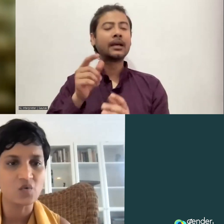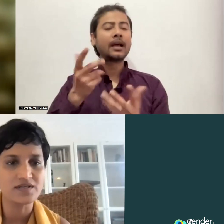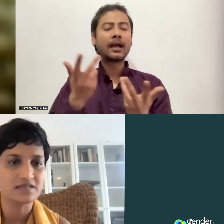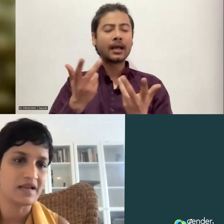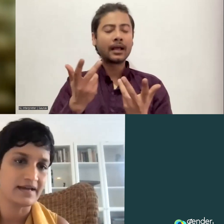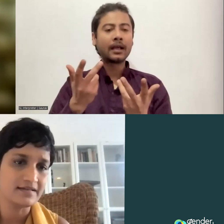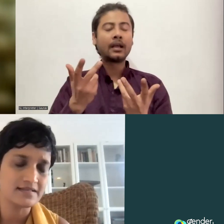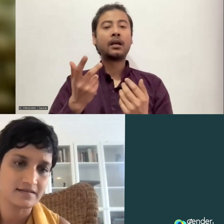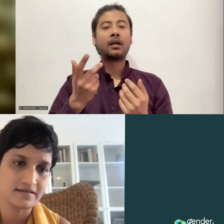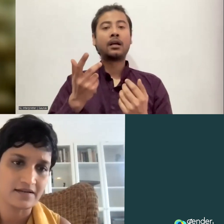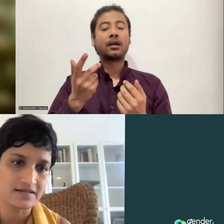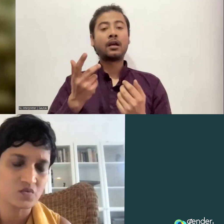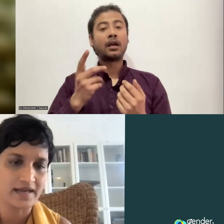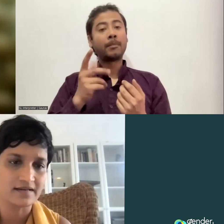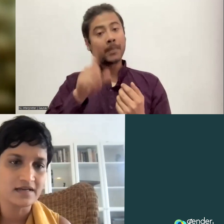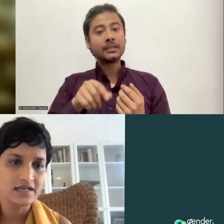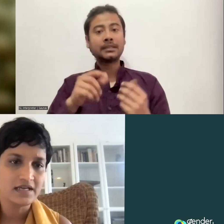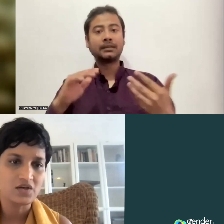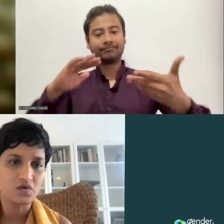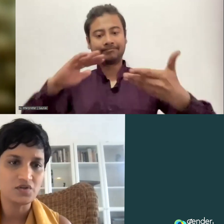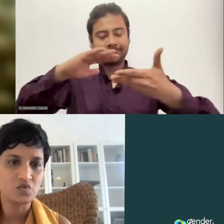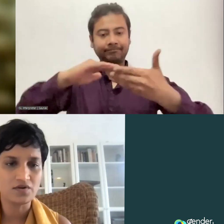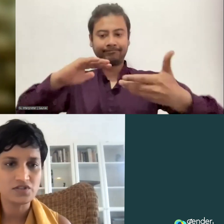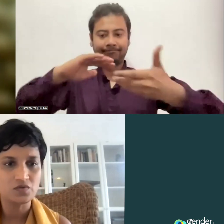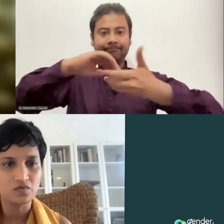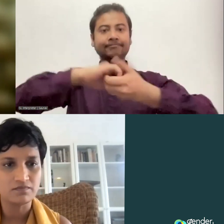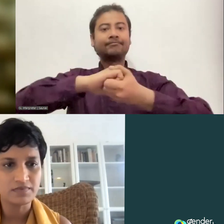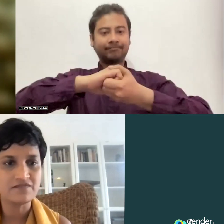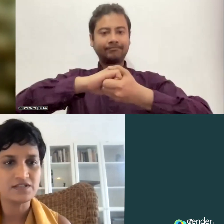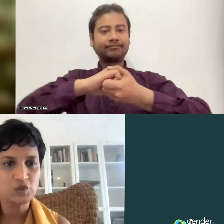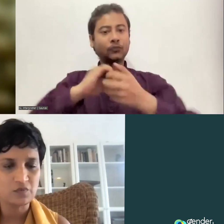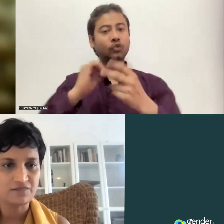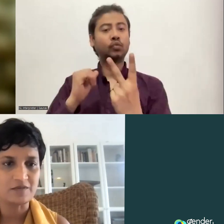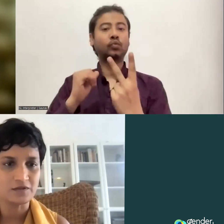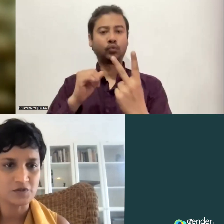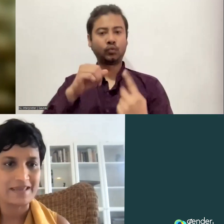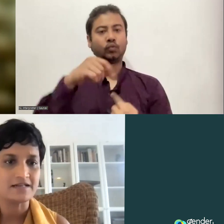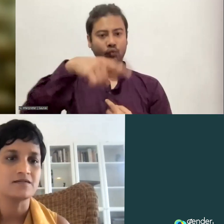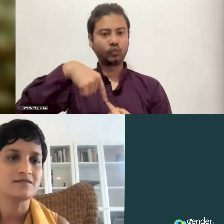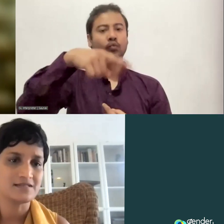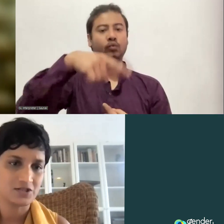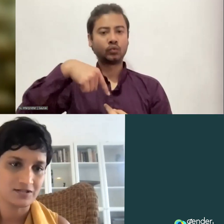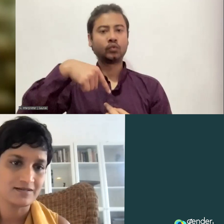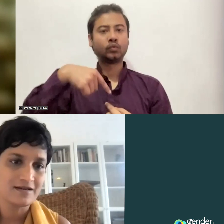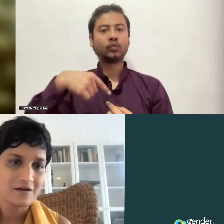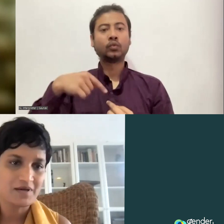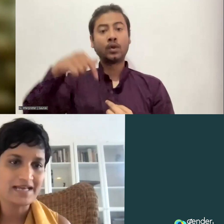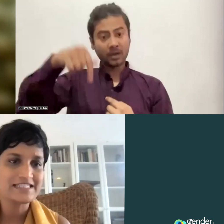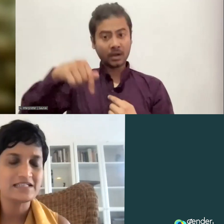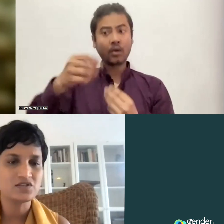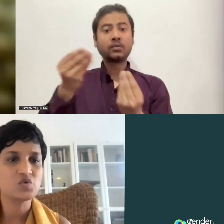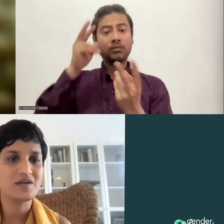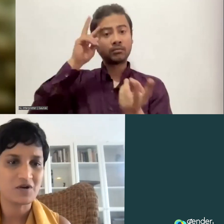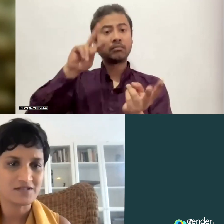is how it is applied in certain areas where, you want to convince a group of people to make a certain decision. But